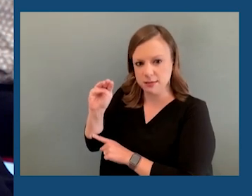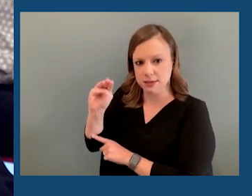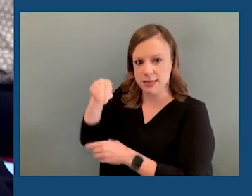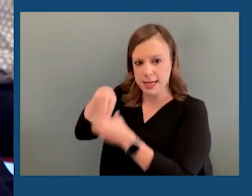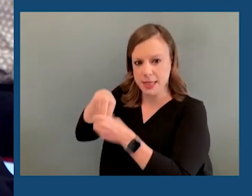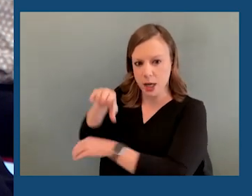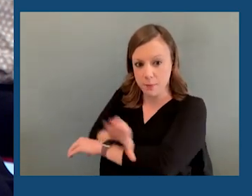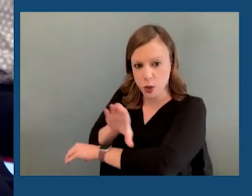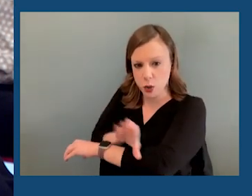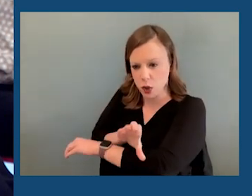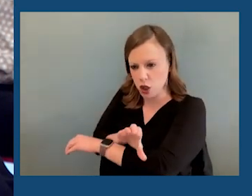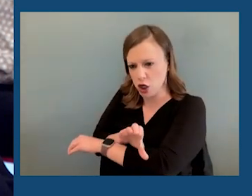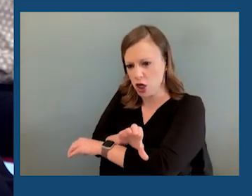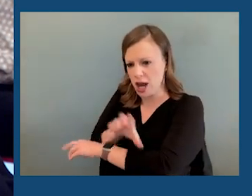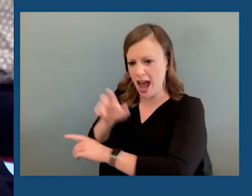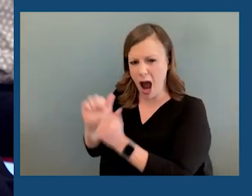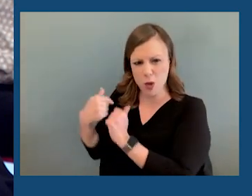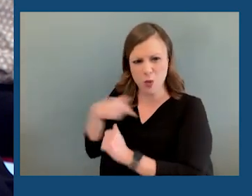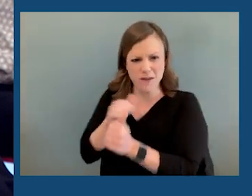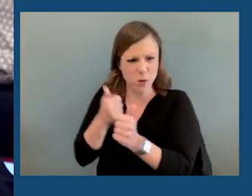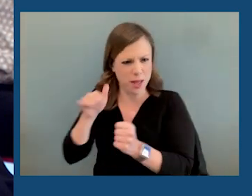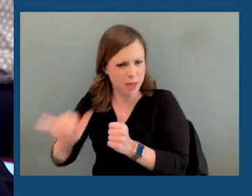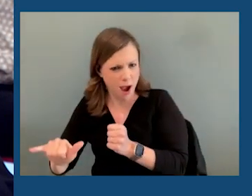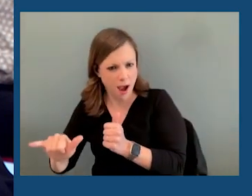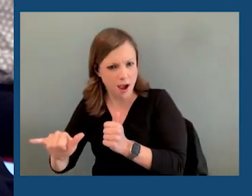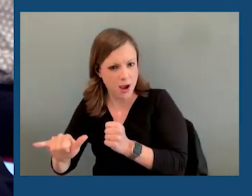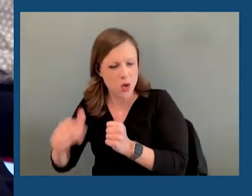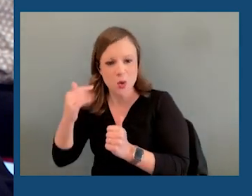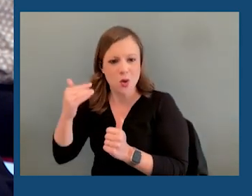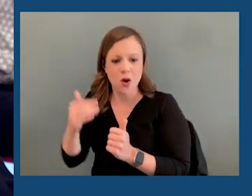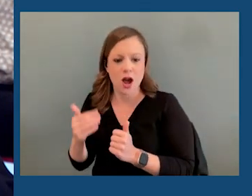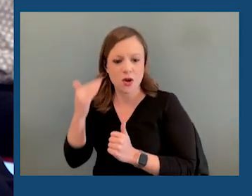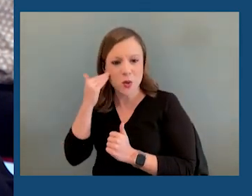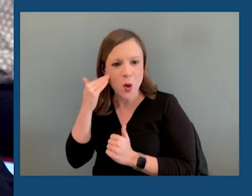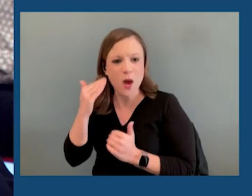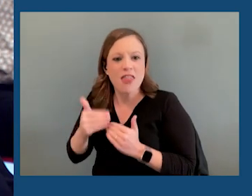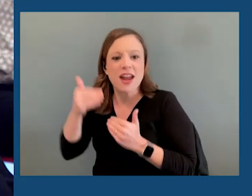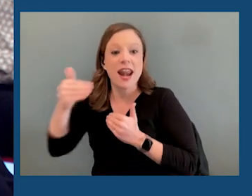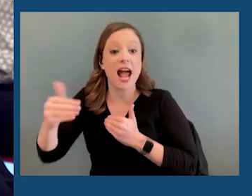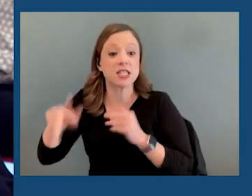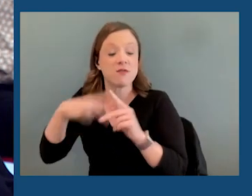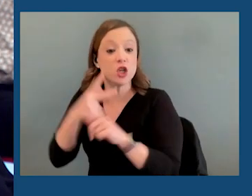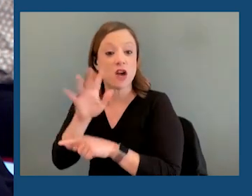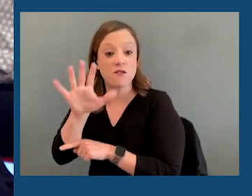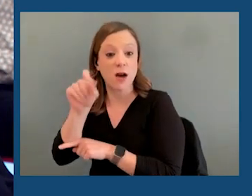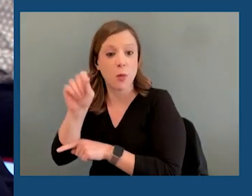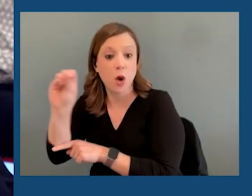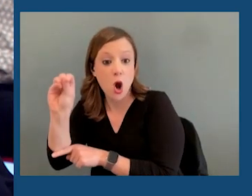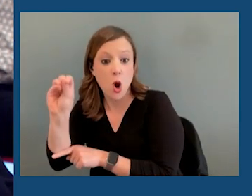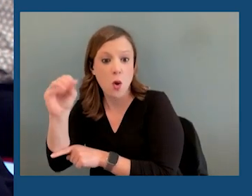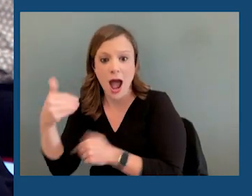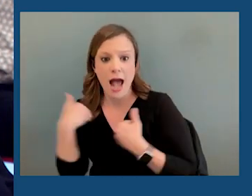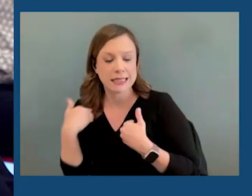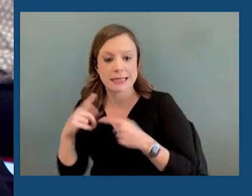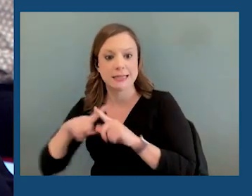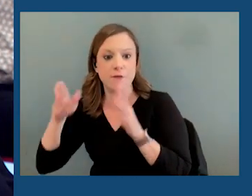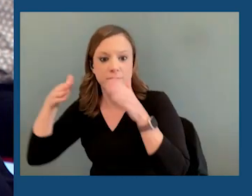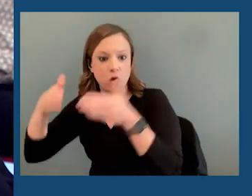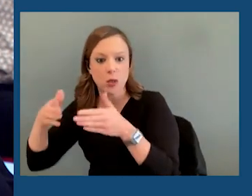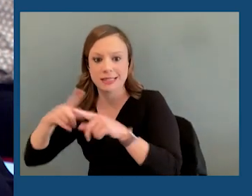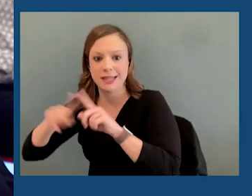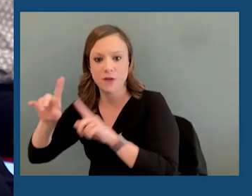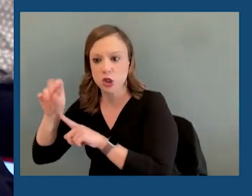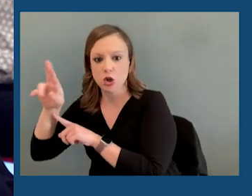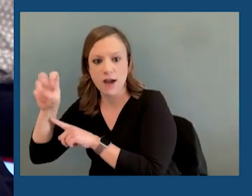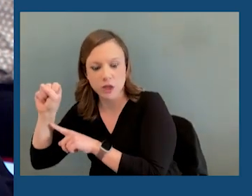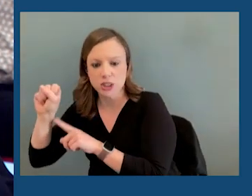version 5.0 of something or the other, has a different focus and different drivers. So that is something that I truly appreciate the vision,